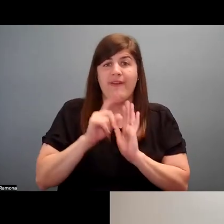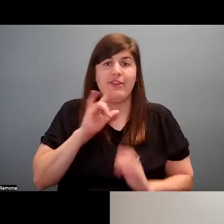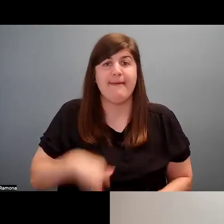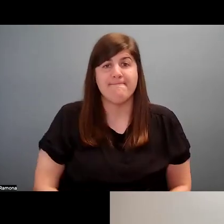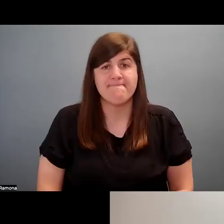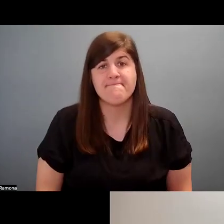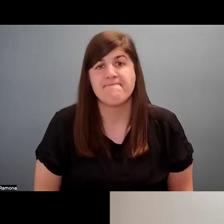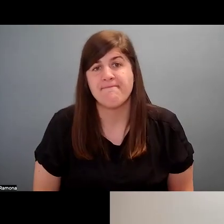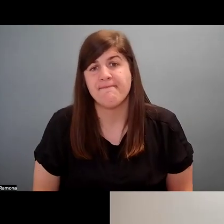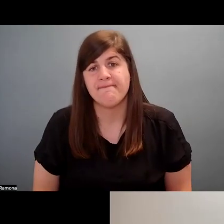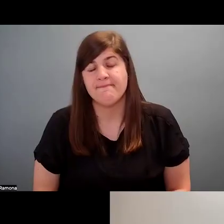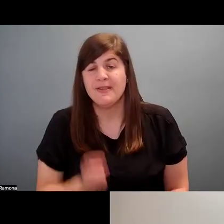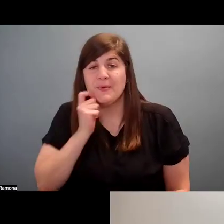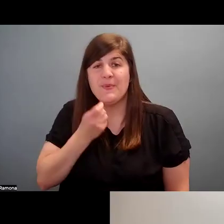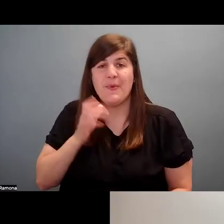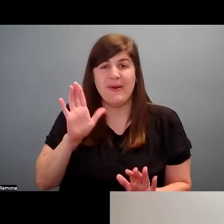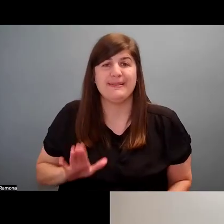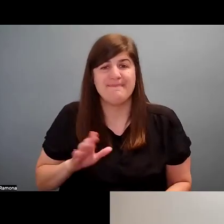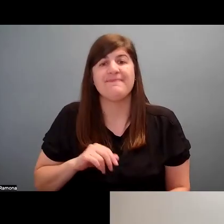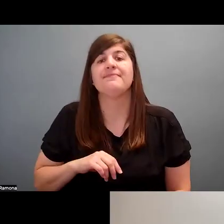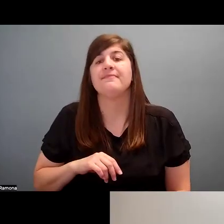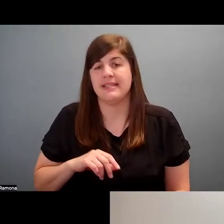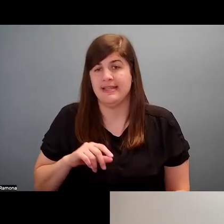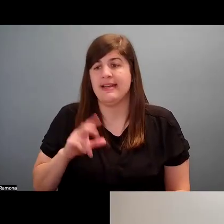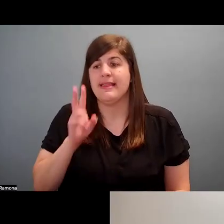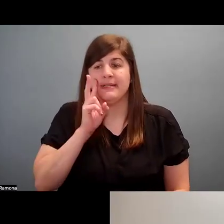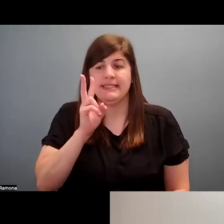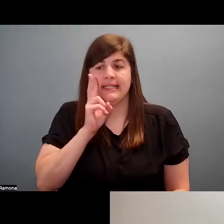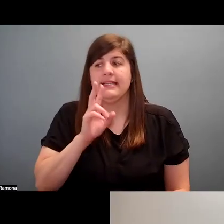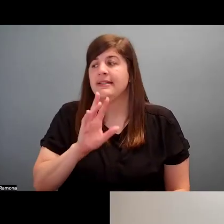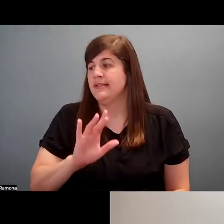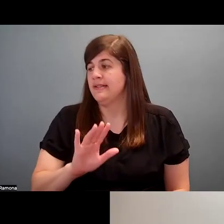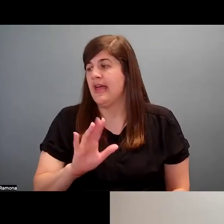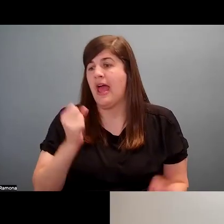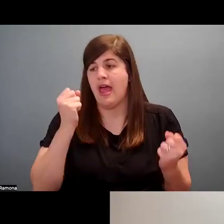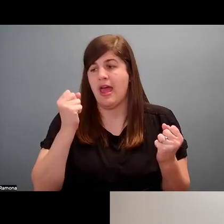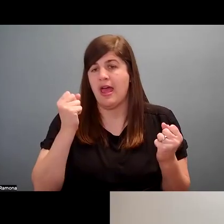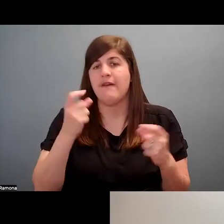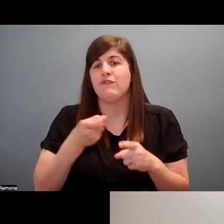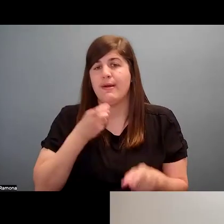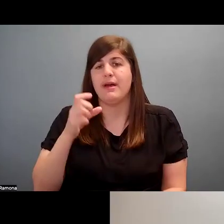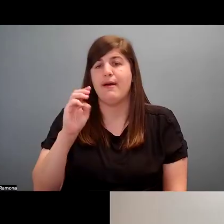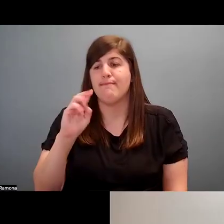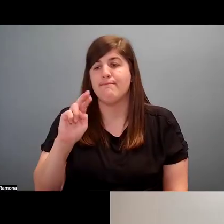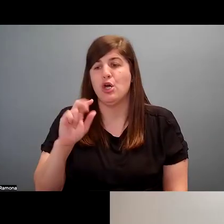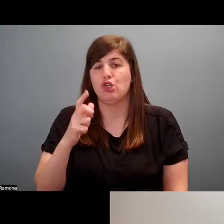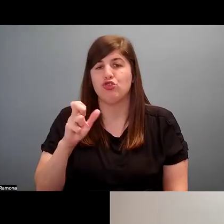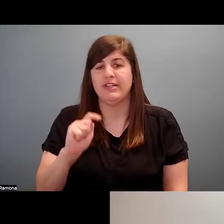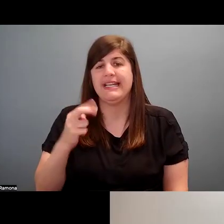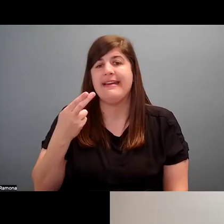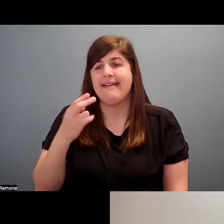Cool. That's awesome. Let's see. Uh, how many, okay, this is from Margaret